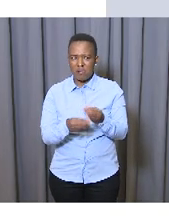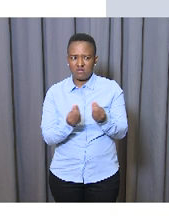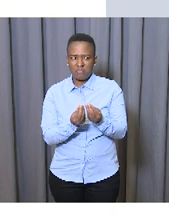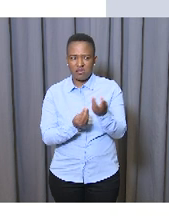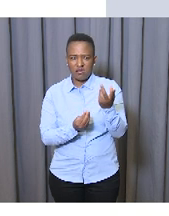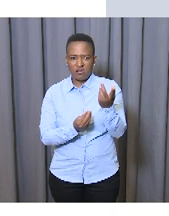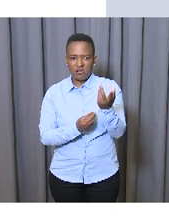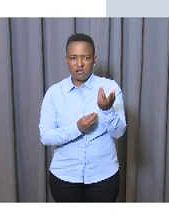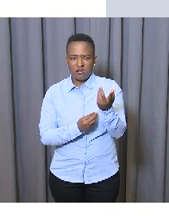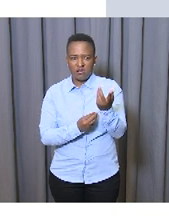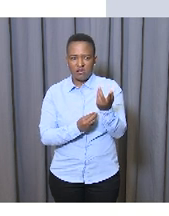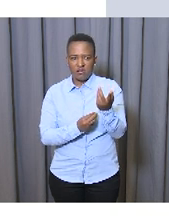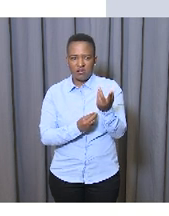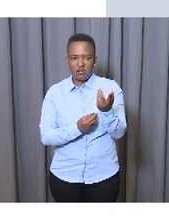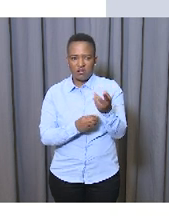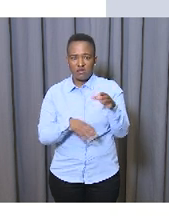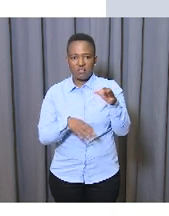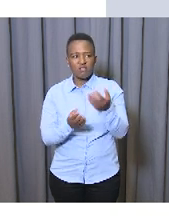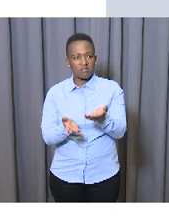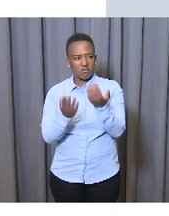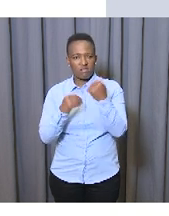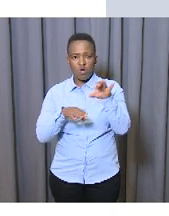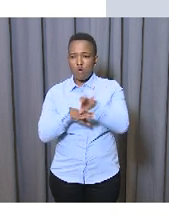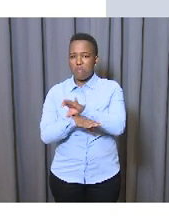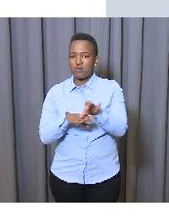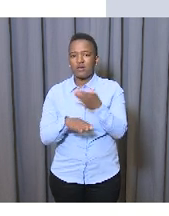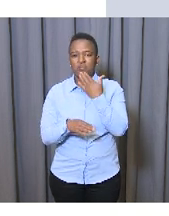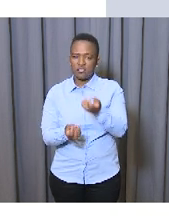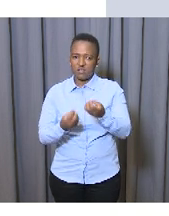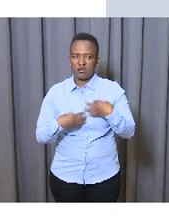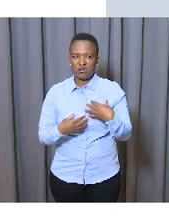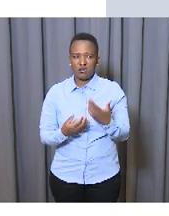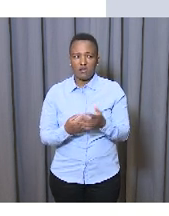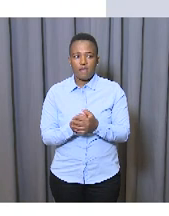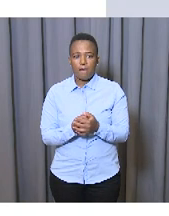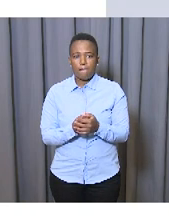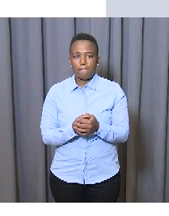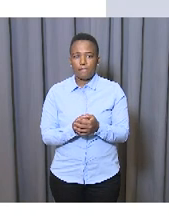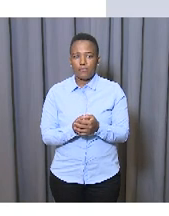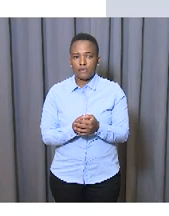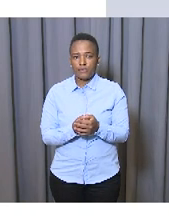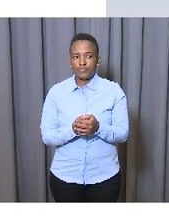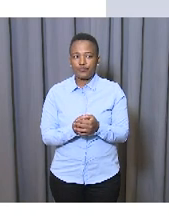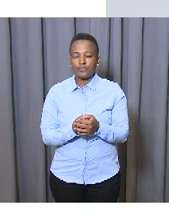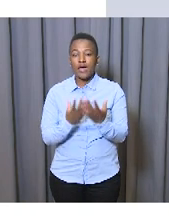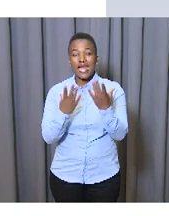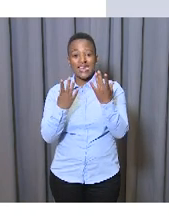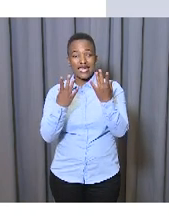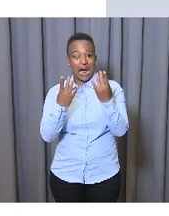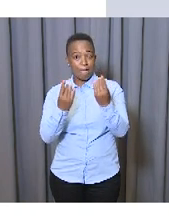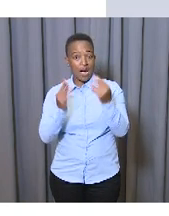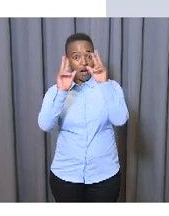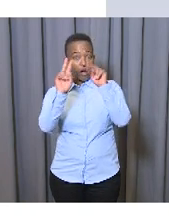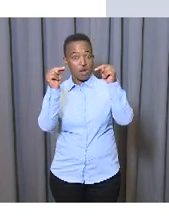with this. Can I get the computer back? Somebody should. So these are the national numbers as you have them.